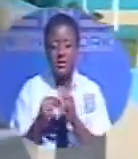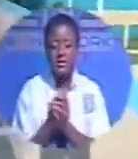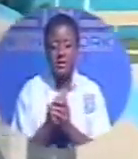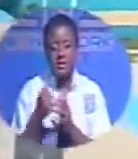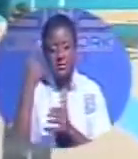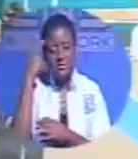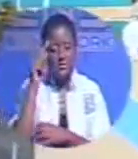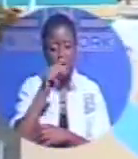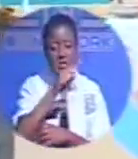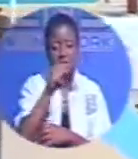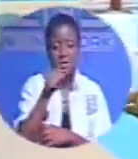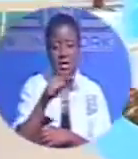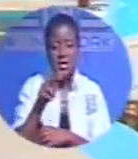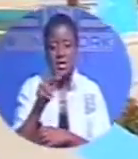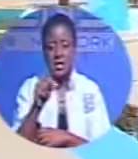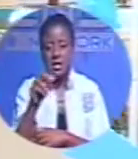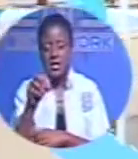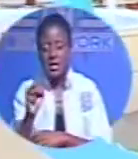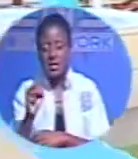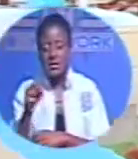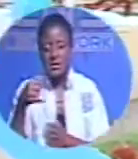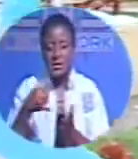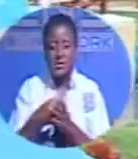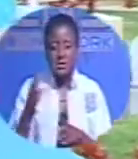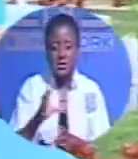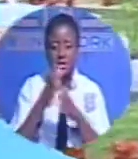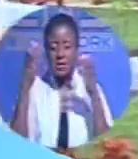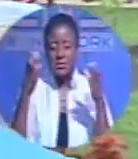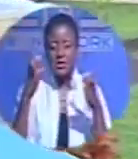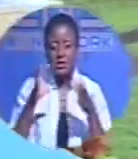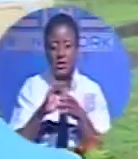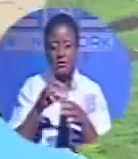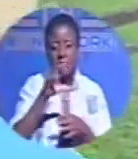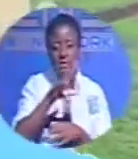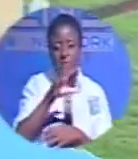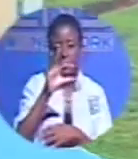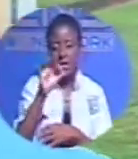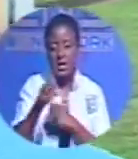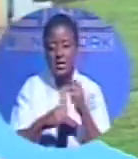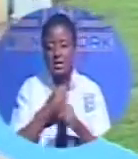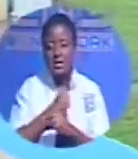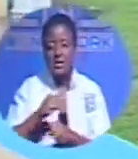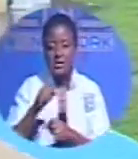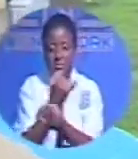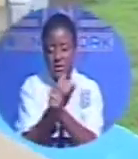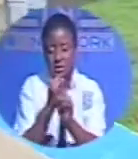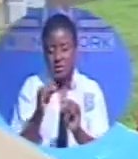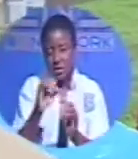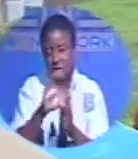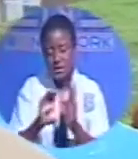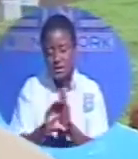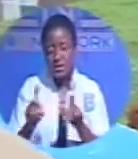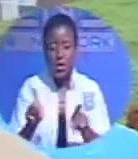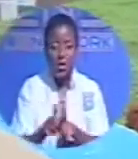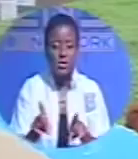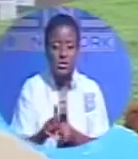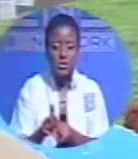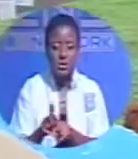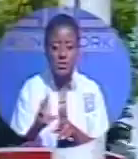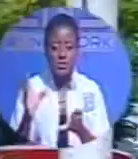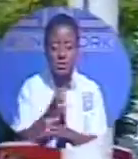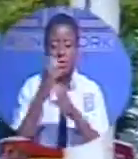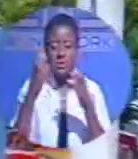was a celebration of the country's 39th independence and also an inside look of how Urban Renewal 2.0 is